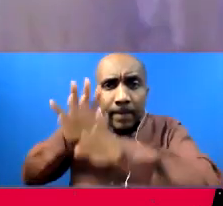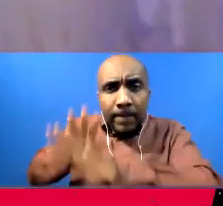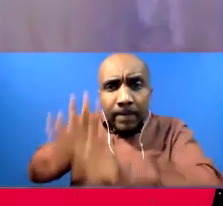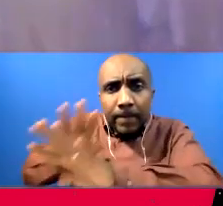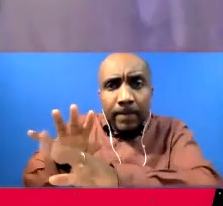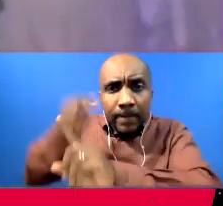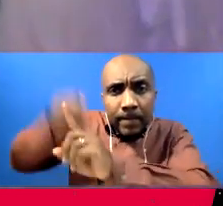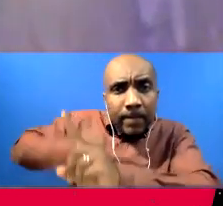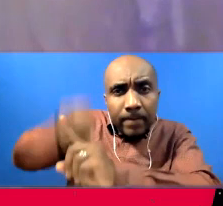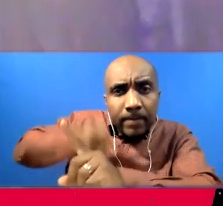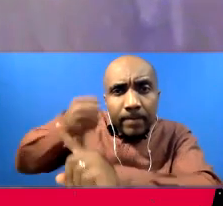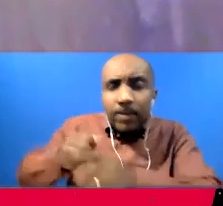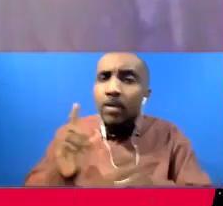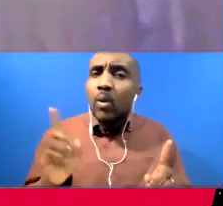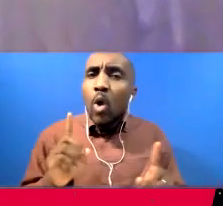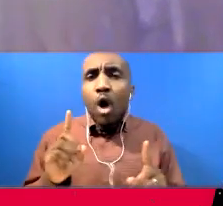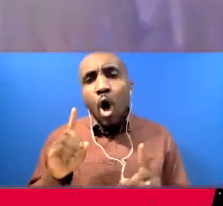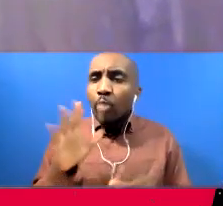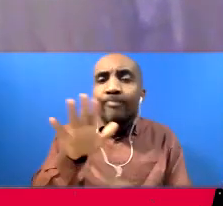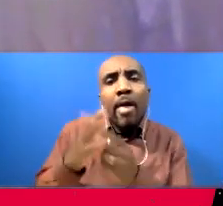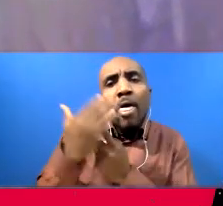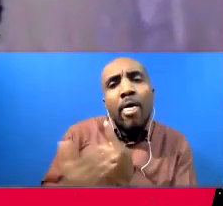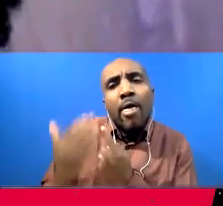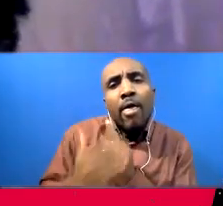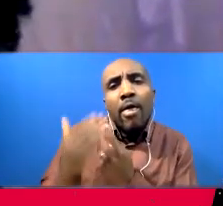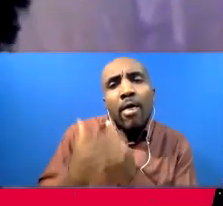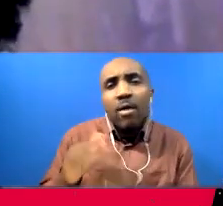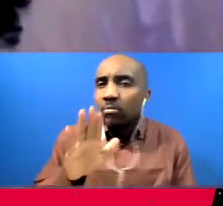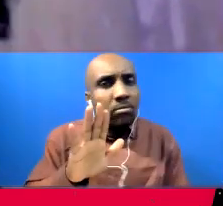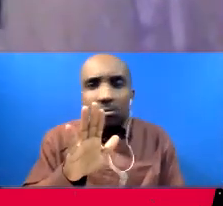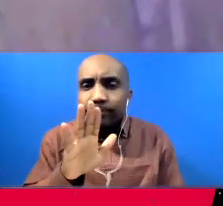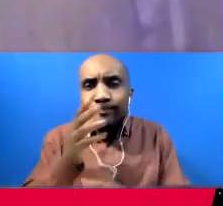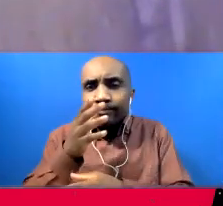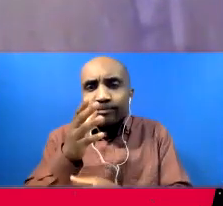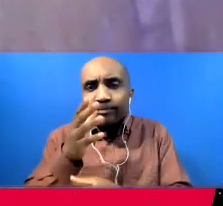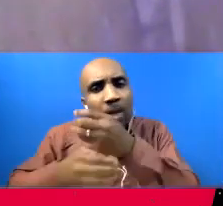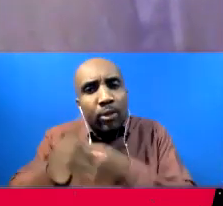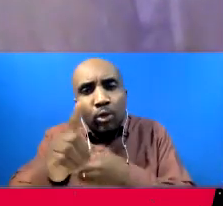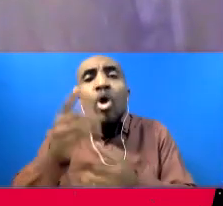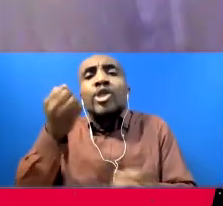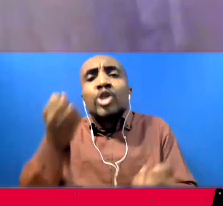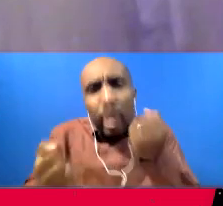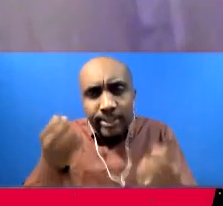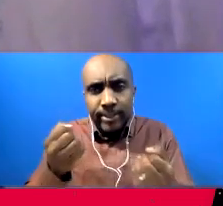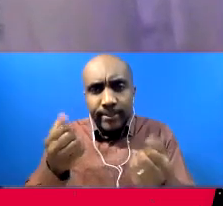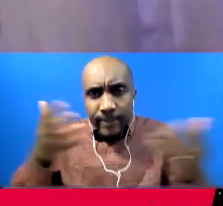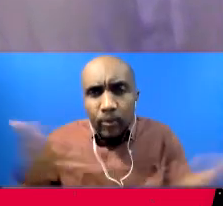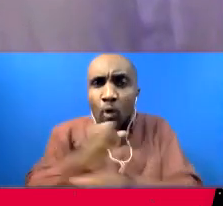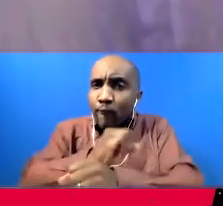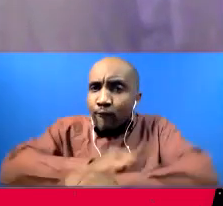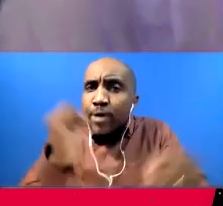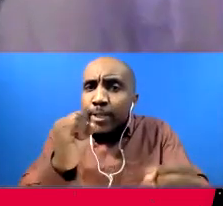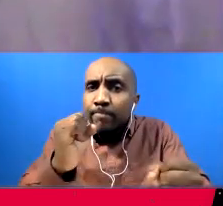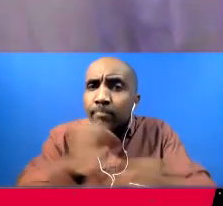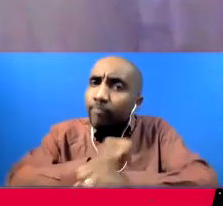solidarity with one another, it's not about charity or sympathy, but it's about justice and liberation. And when we do fight, we are not just fighting for